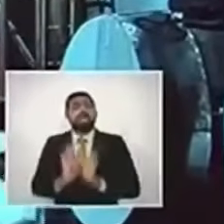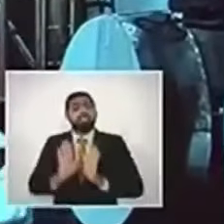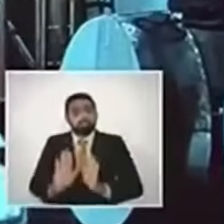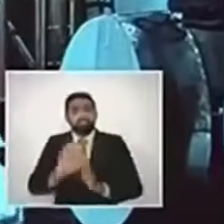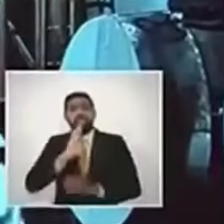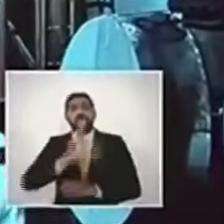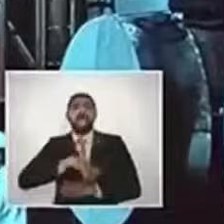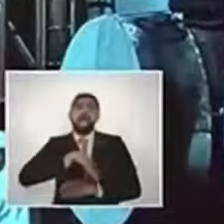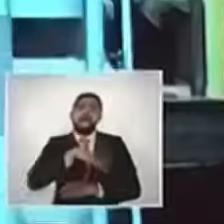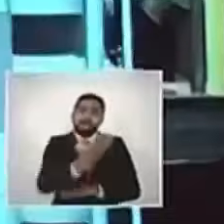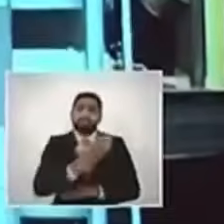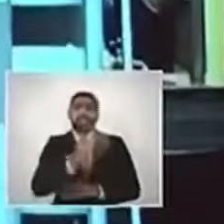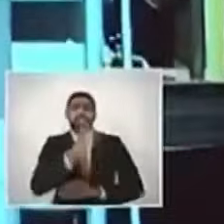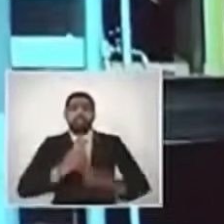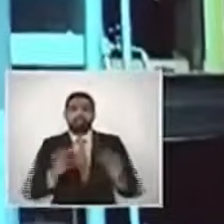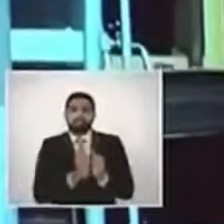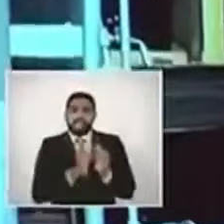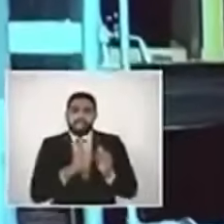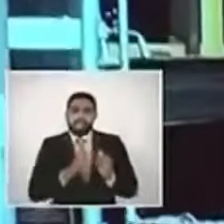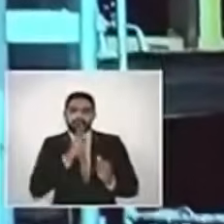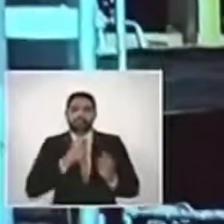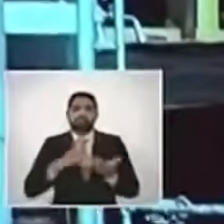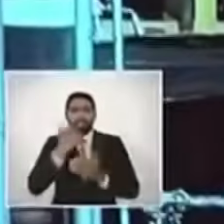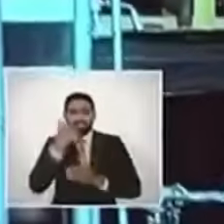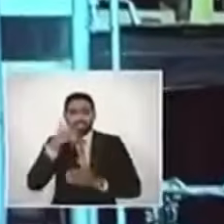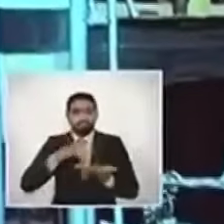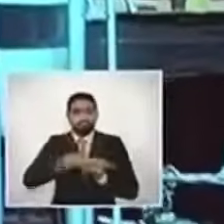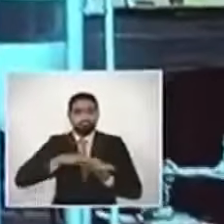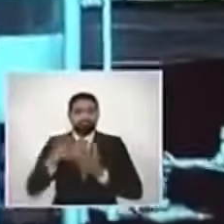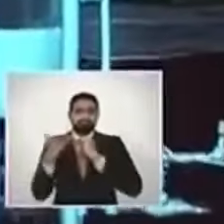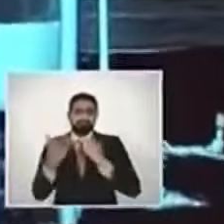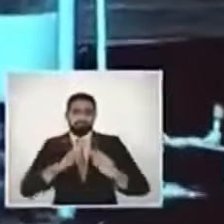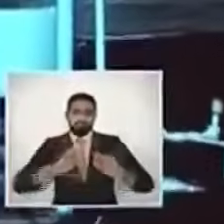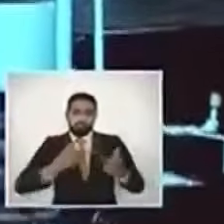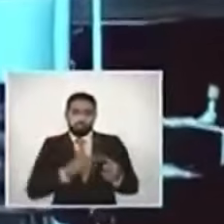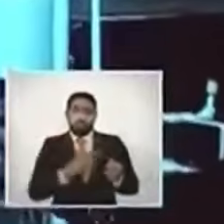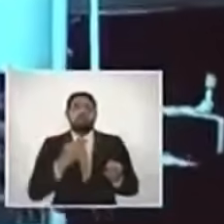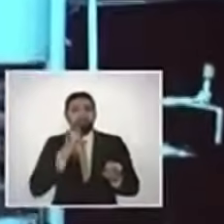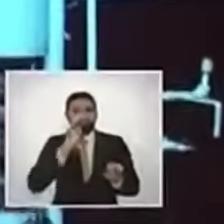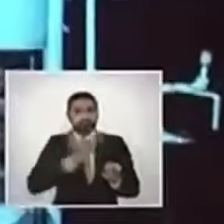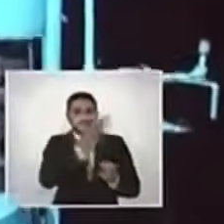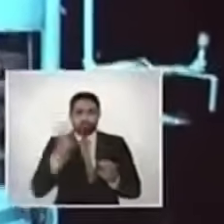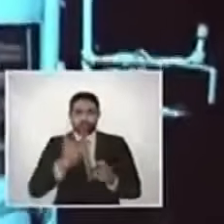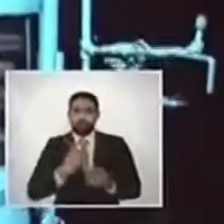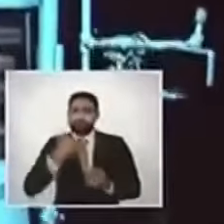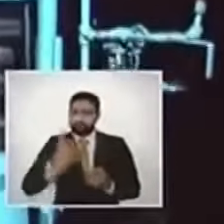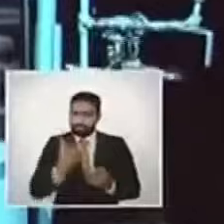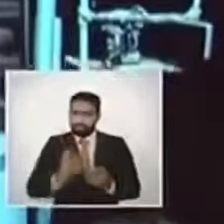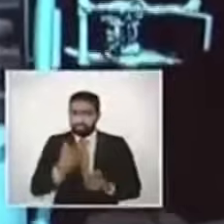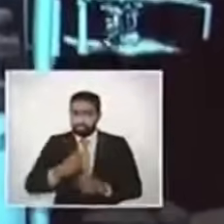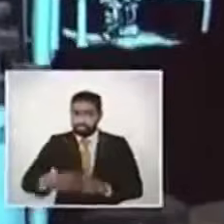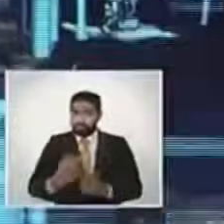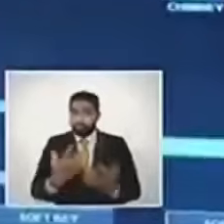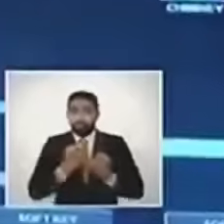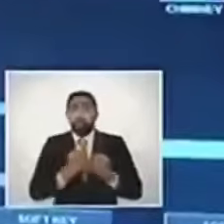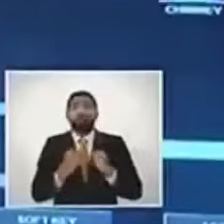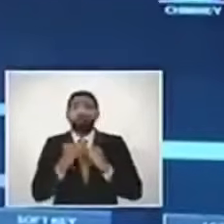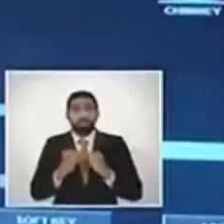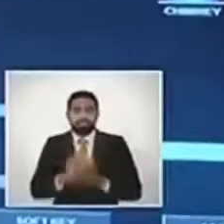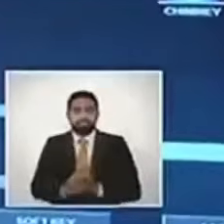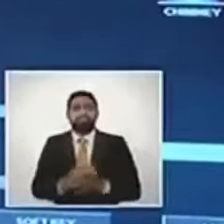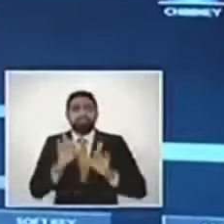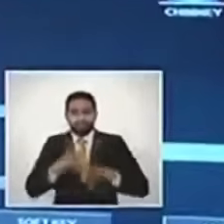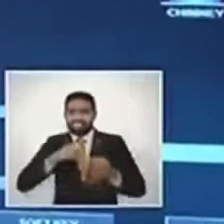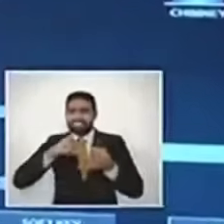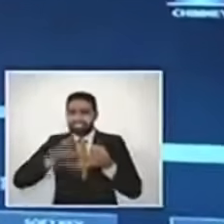at the Sapukaskanda oil refinery that are required by the general public on a daily basis. When the Sapukaskanda oil refinery is closed